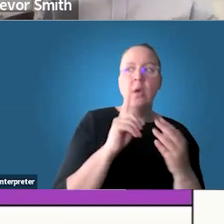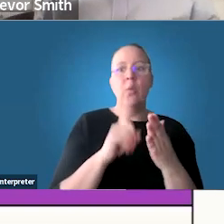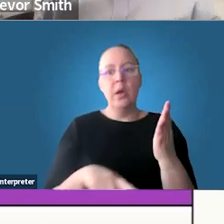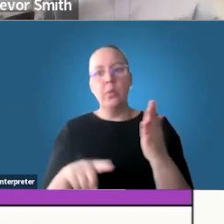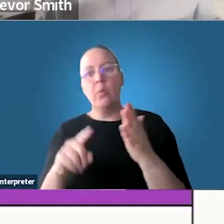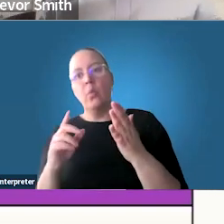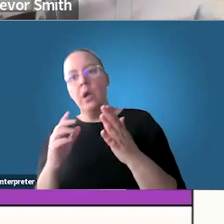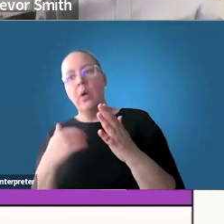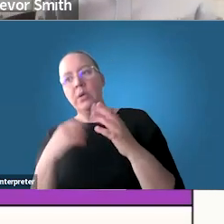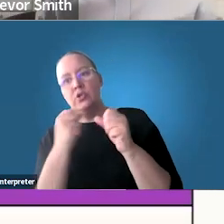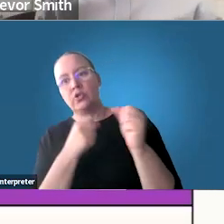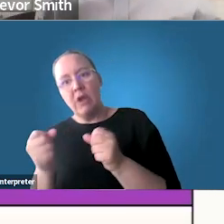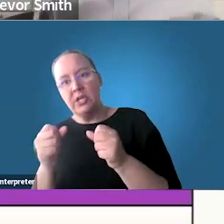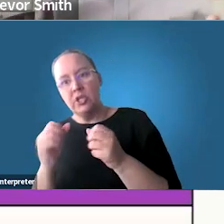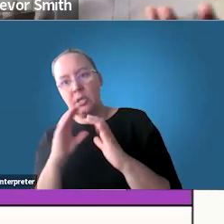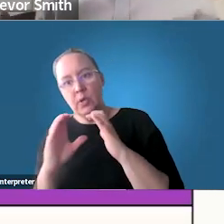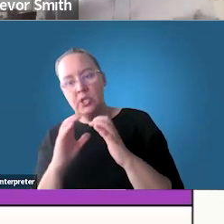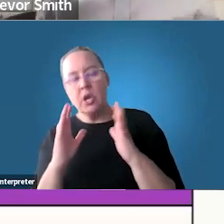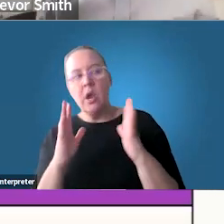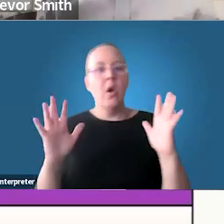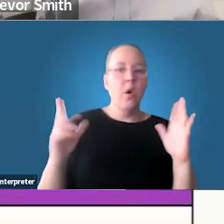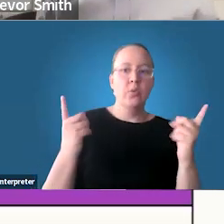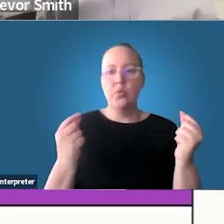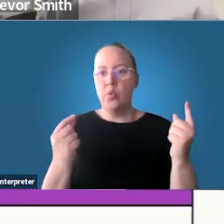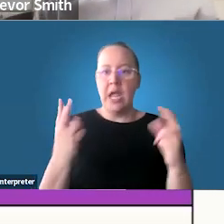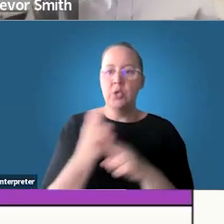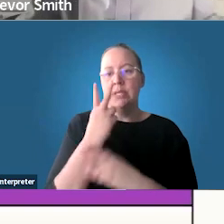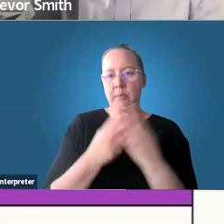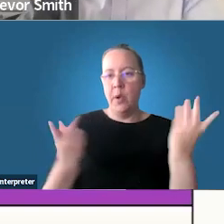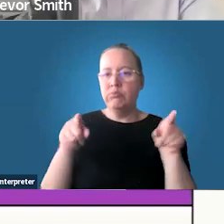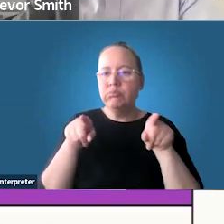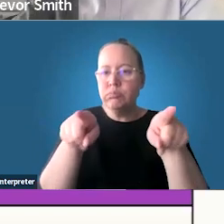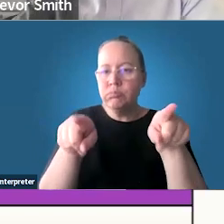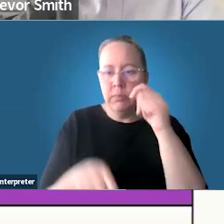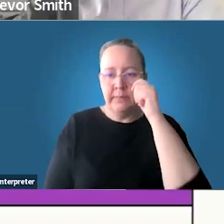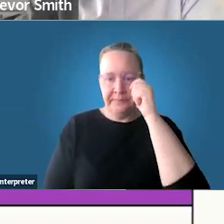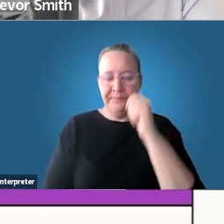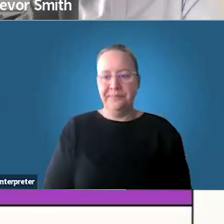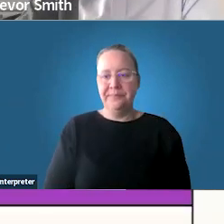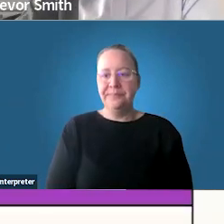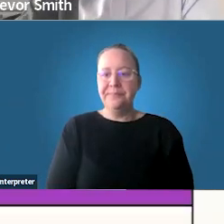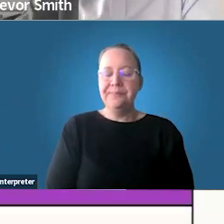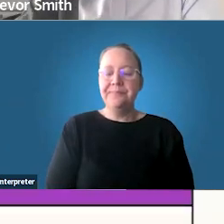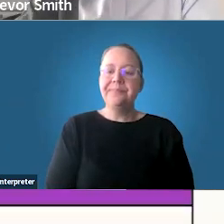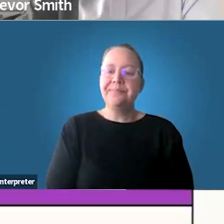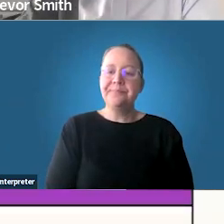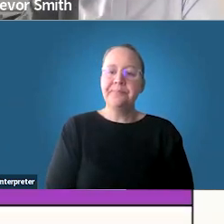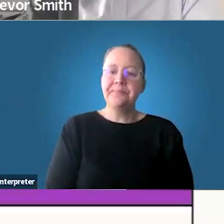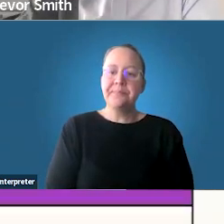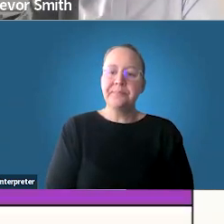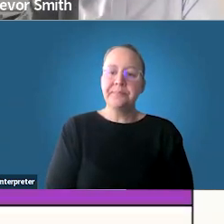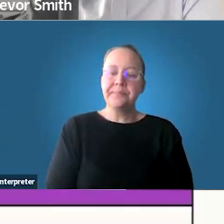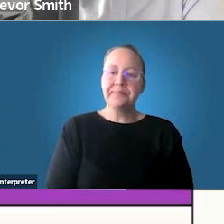communication strategy if we should have one? And using them both in service of a long-term narrative vision.